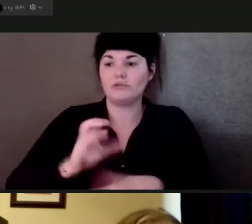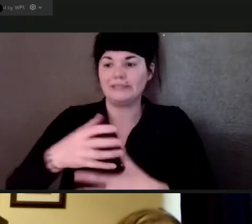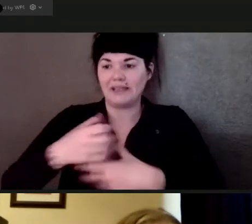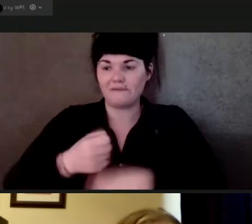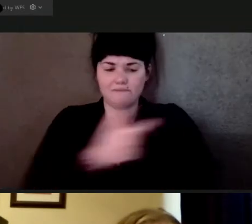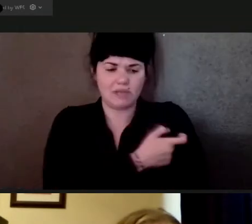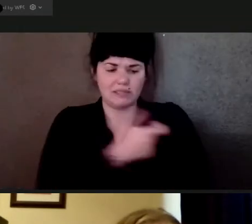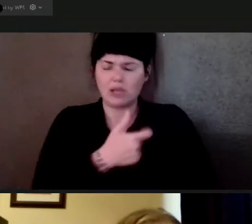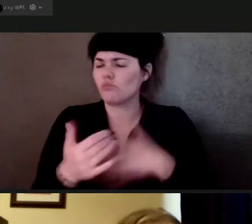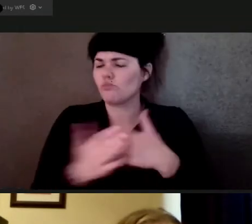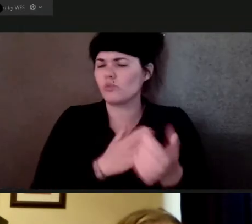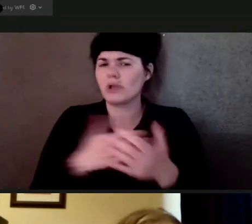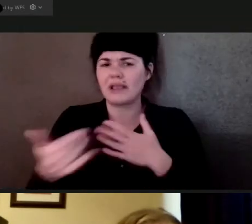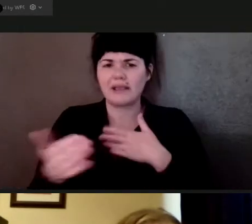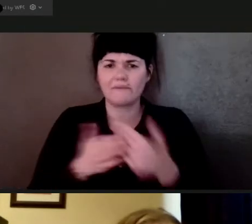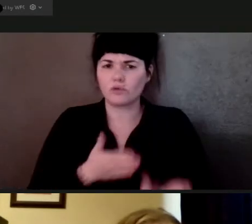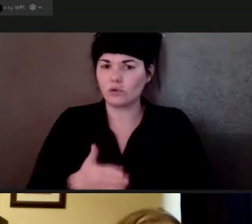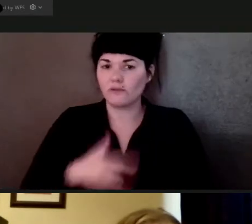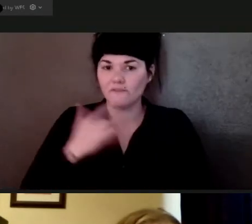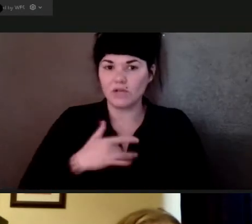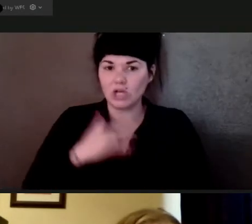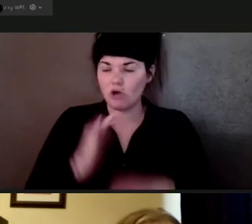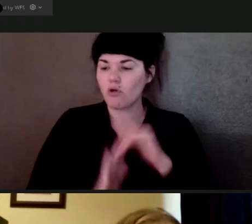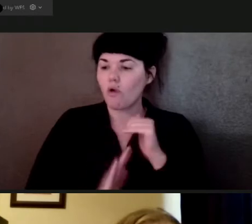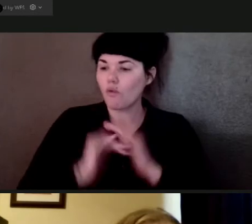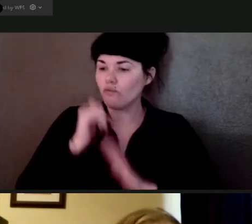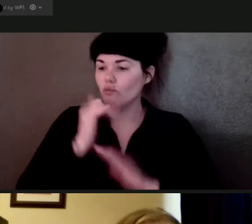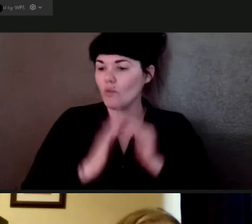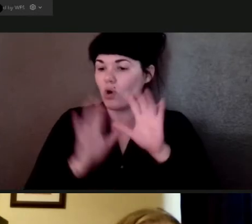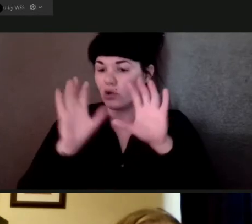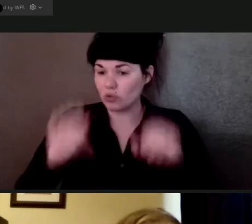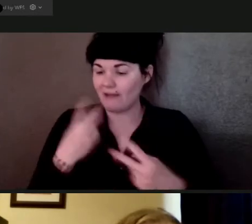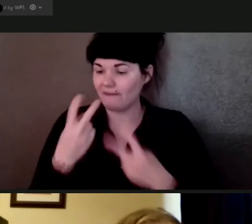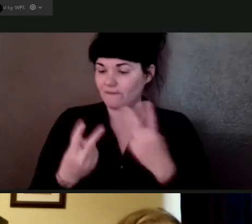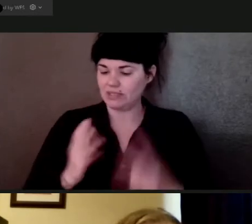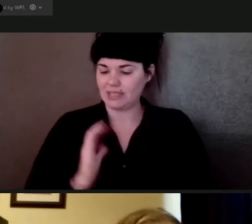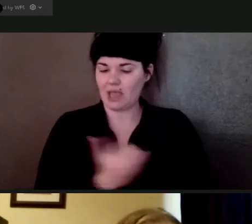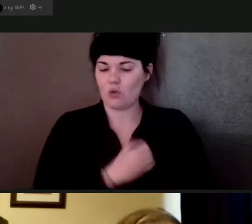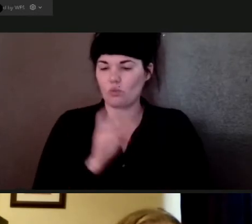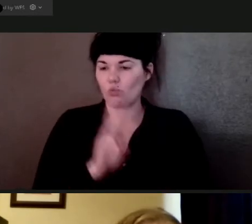go to our website and request a vaccine site in their community and in their neighborhood.